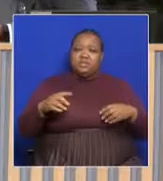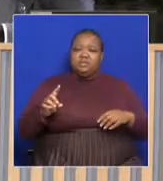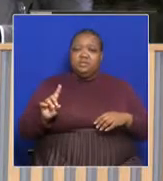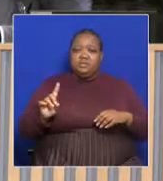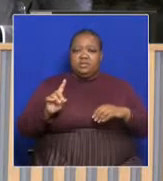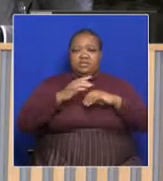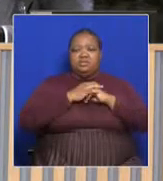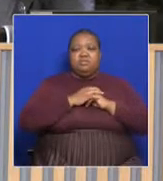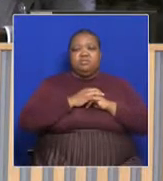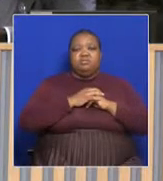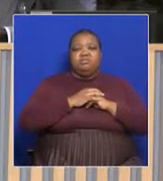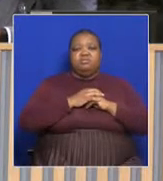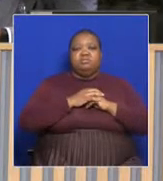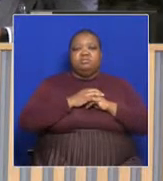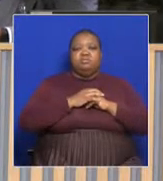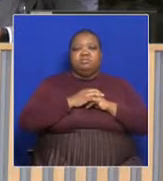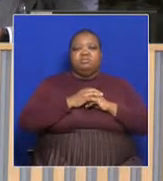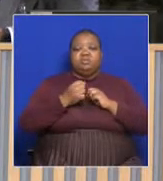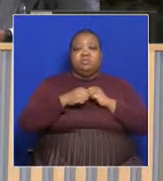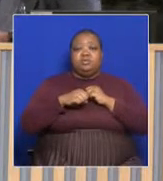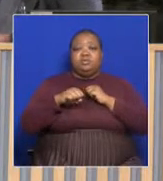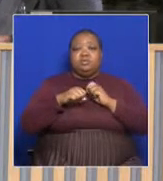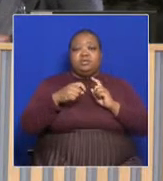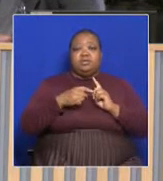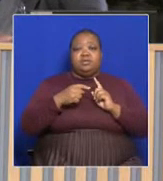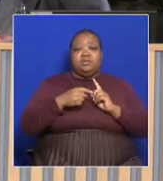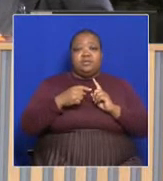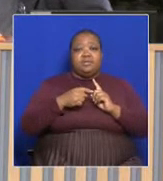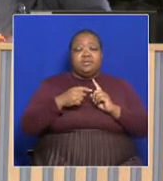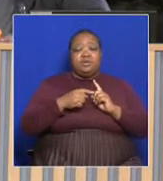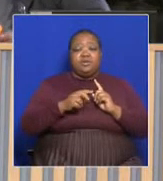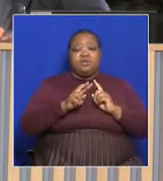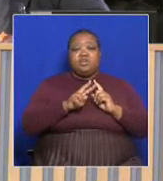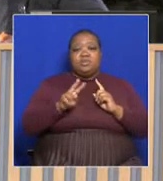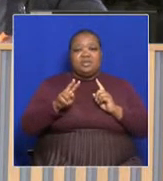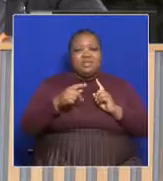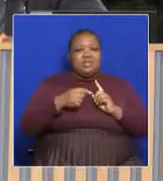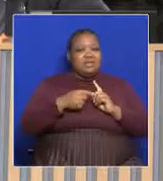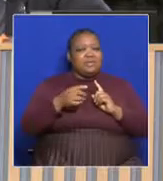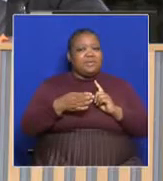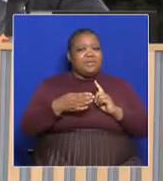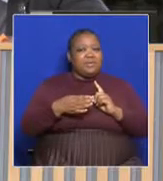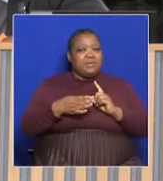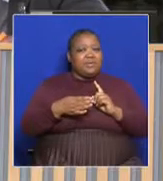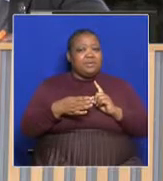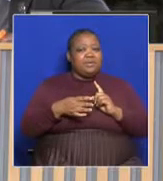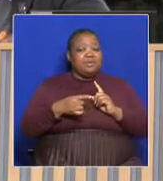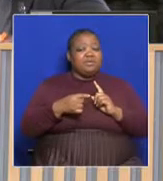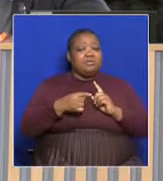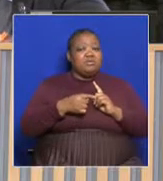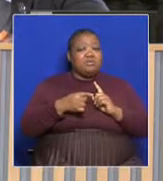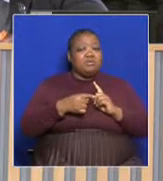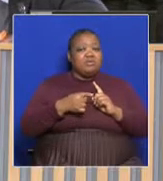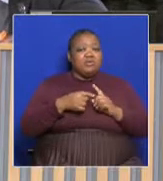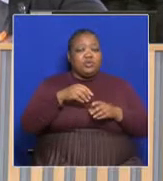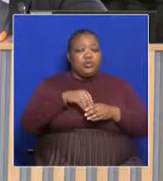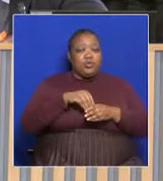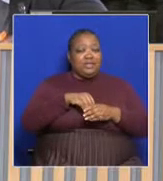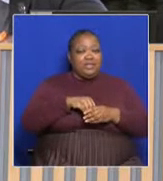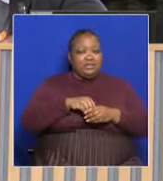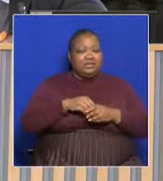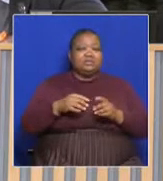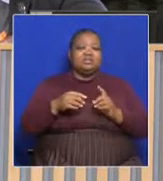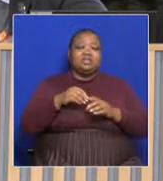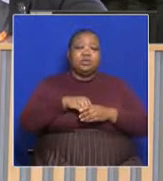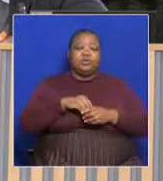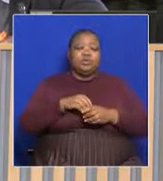not contesting, that he wasn't there on the 22nd. You keep talking about context. Context is, this is a